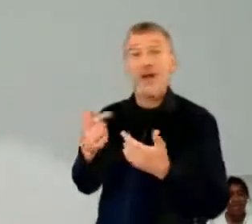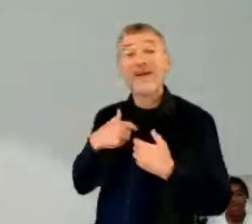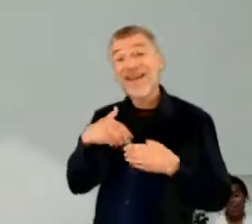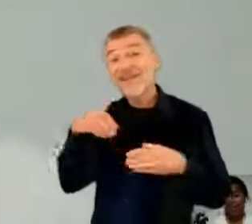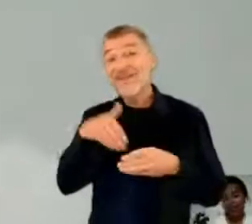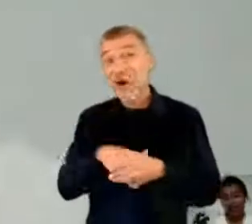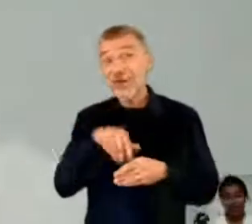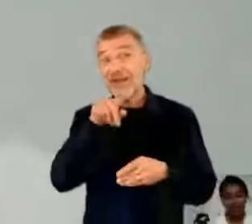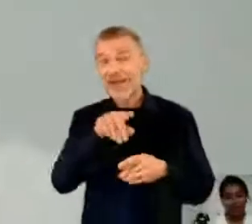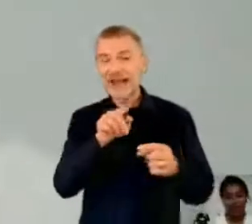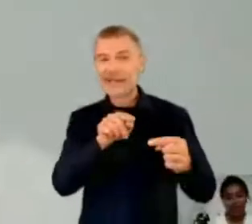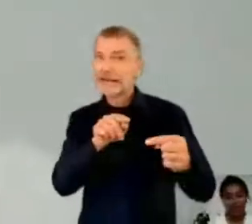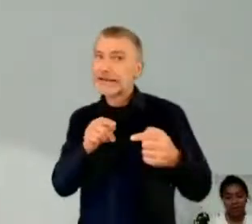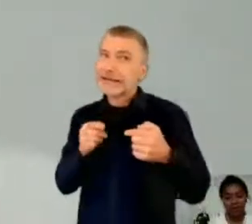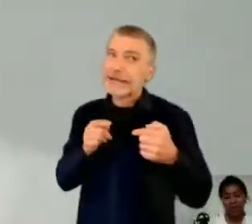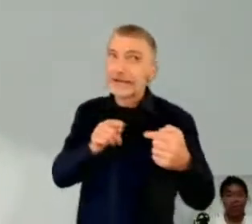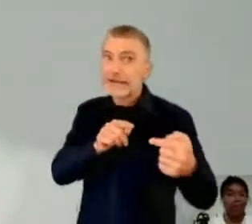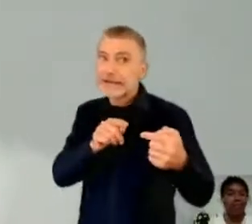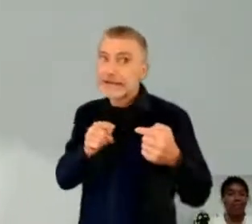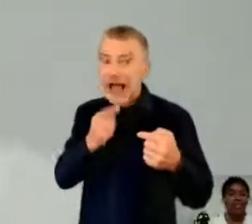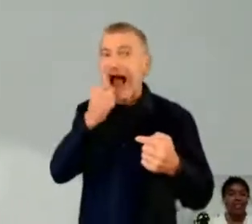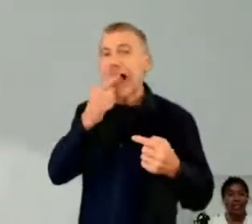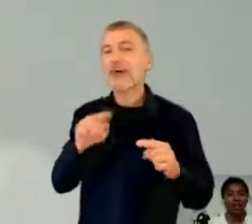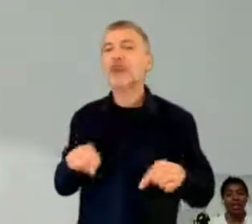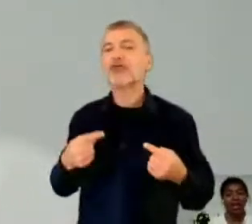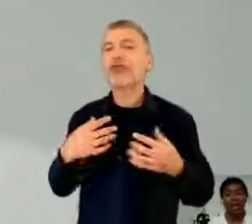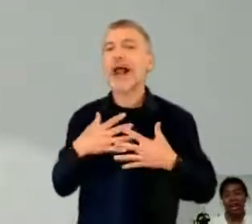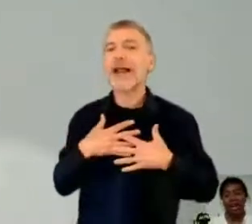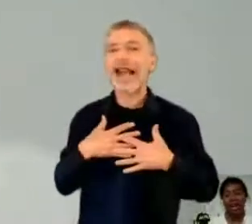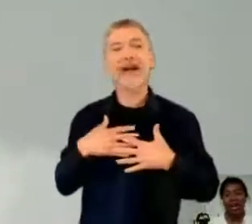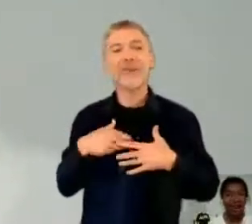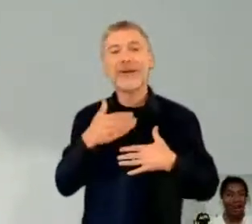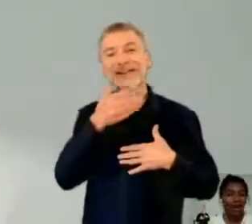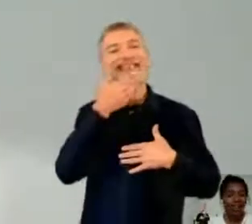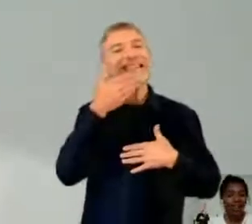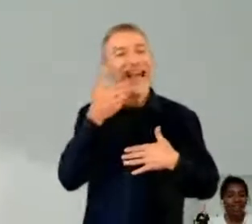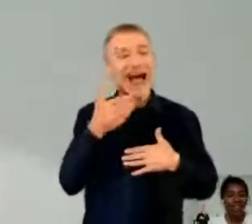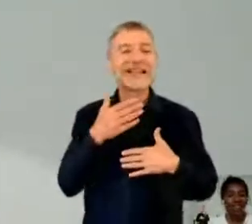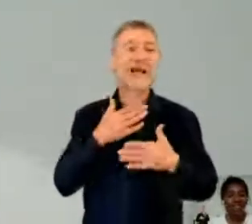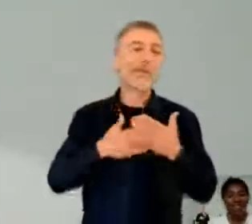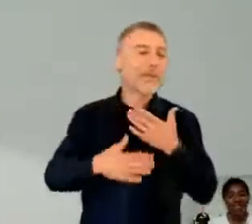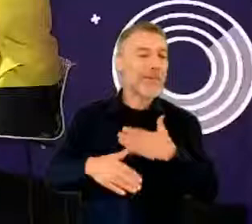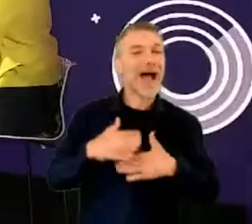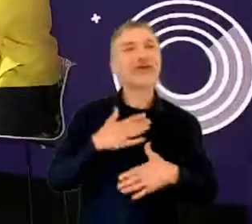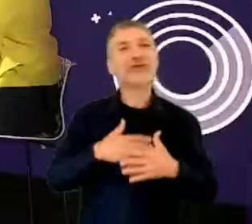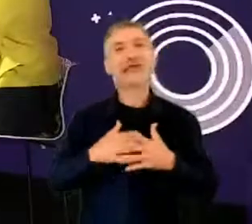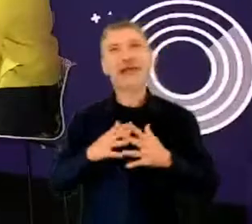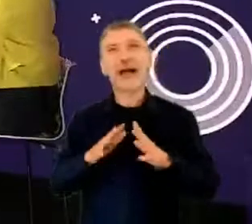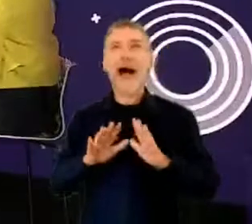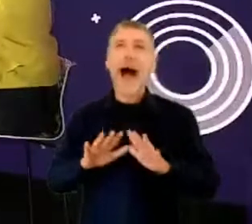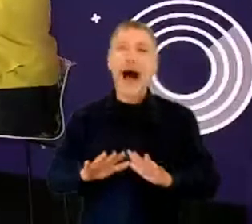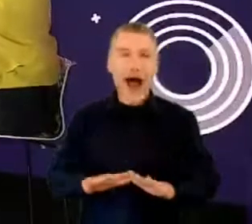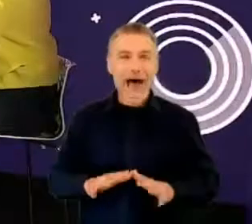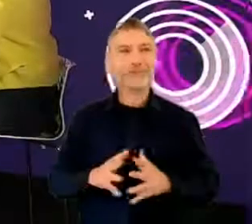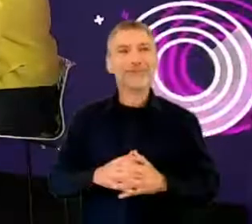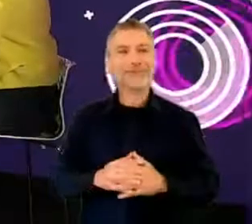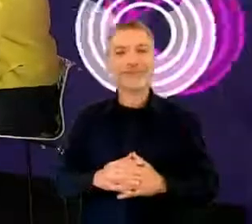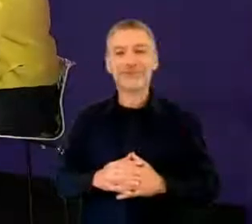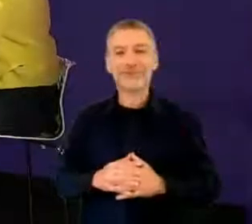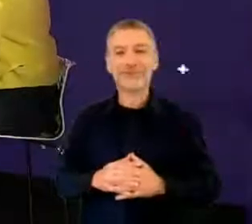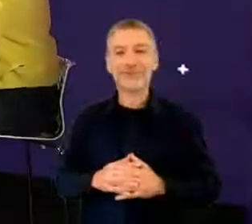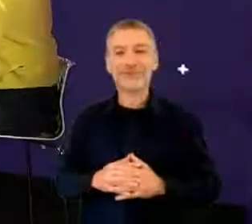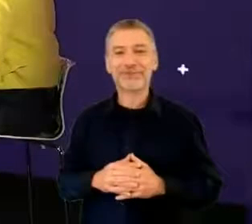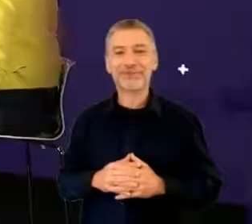and to be able to have to be very diplomatic and very calm and everything. I mean, better to be in a